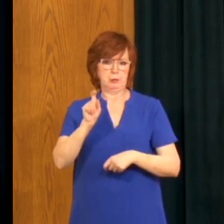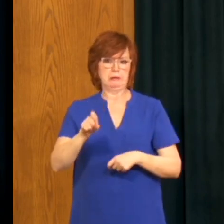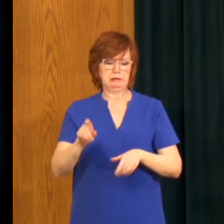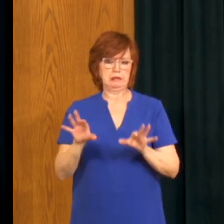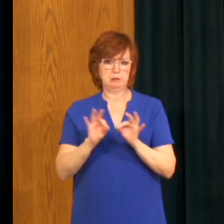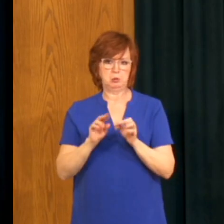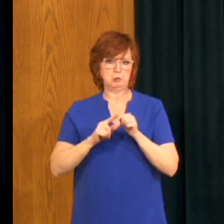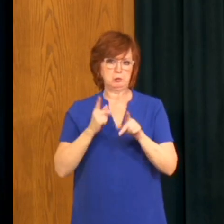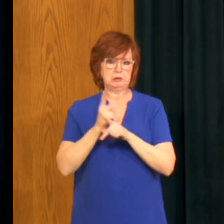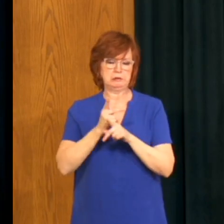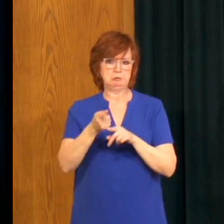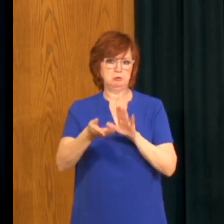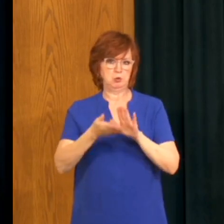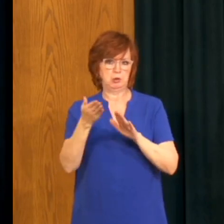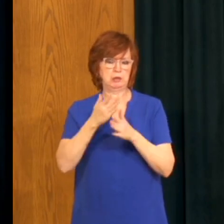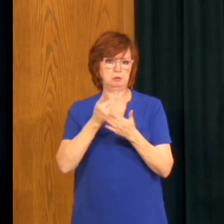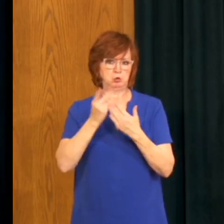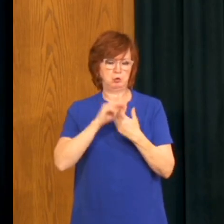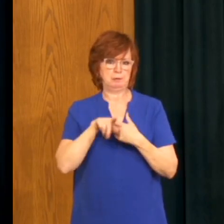addictions conversation is